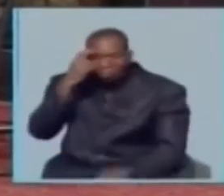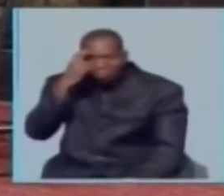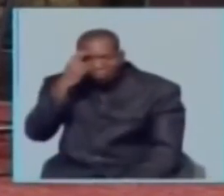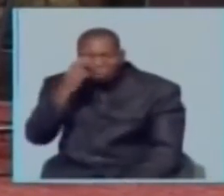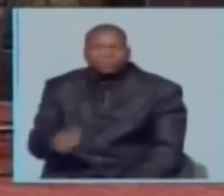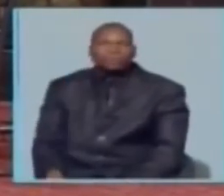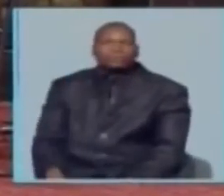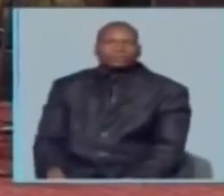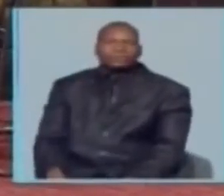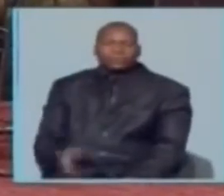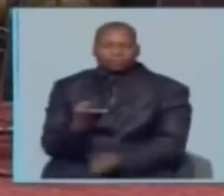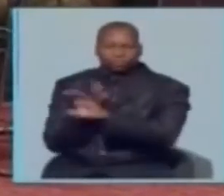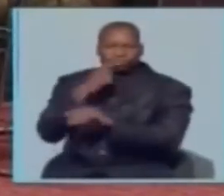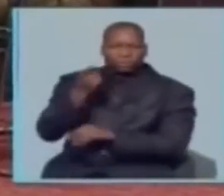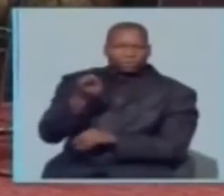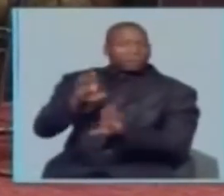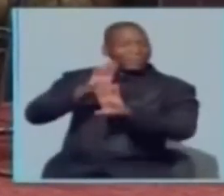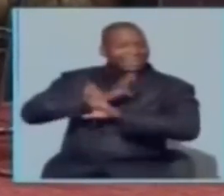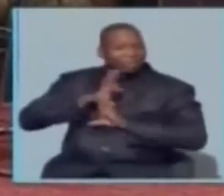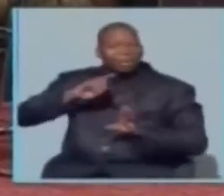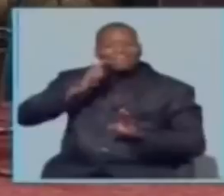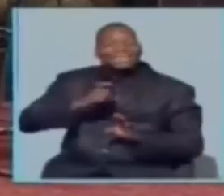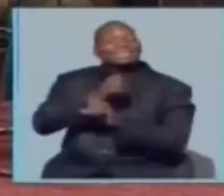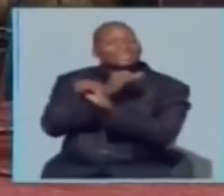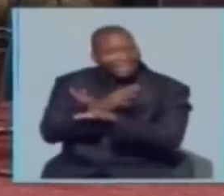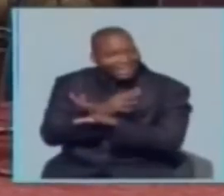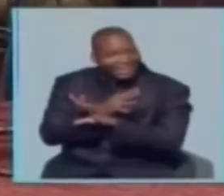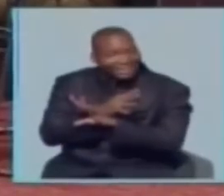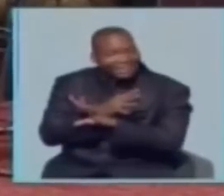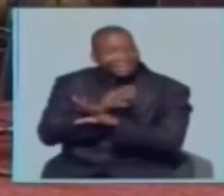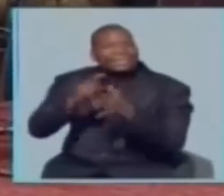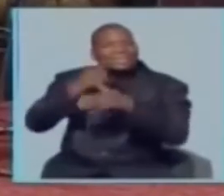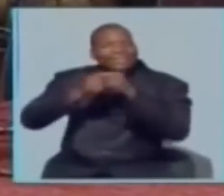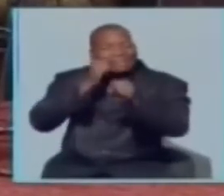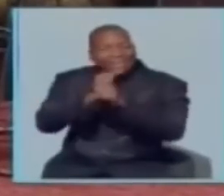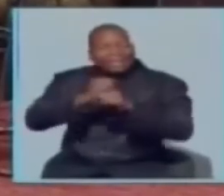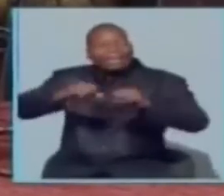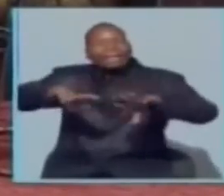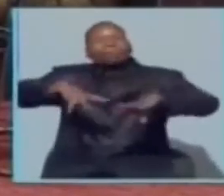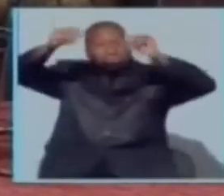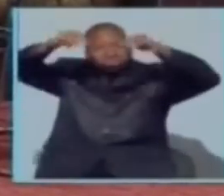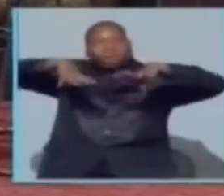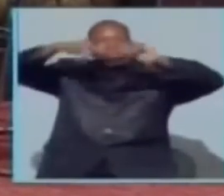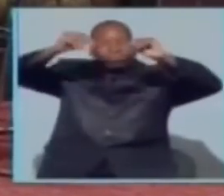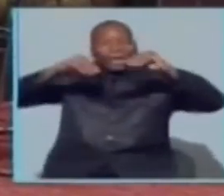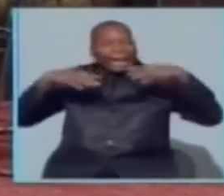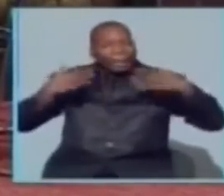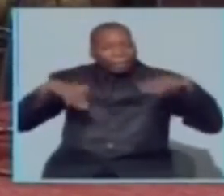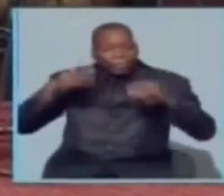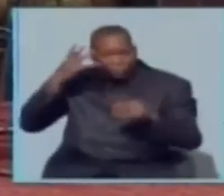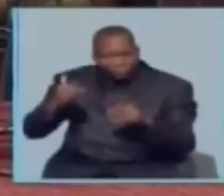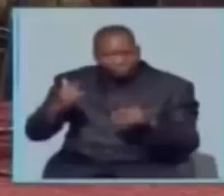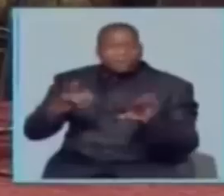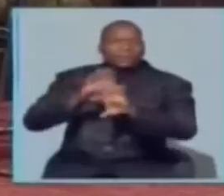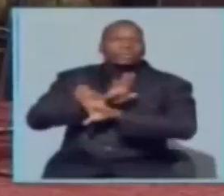You're on record as having said that Zambians should brace themselves for increased load shedding next year. Again, going back to the fact that Zambia is in a